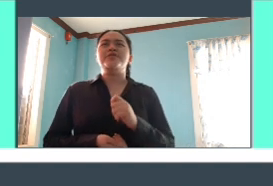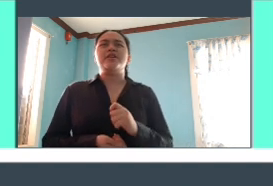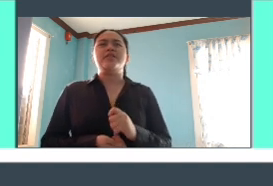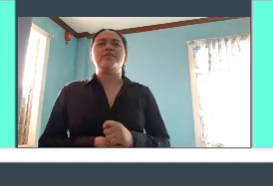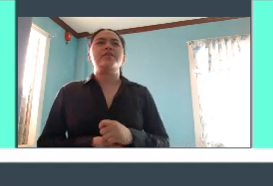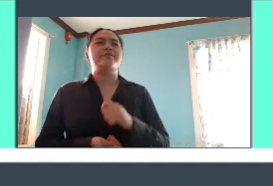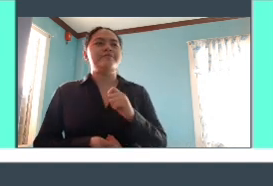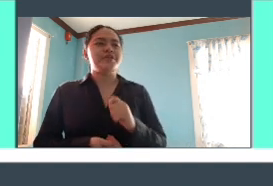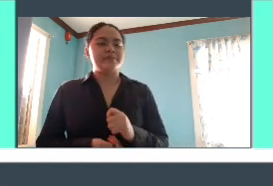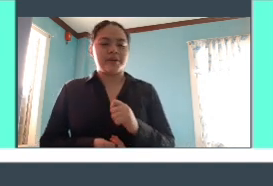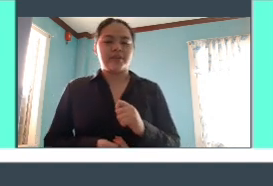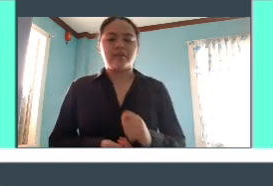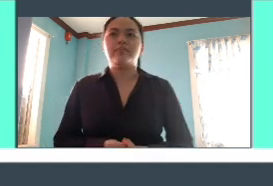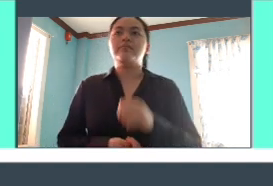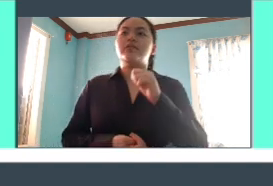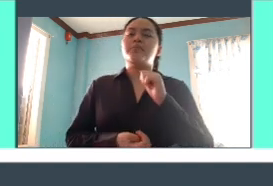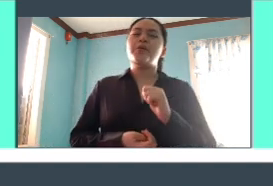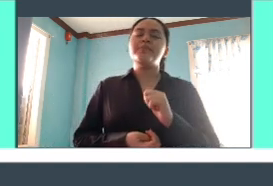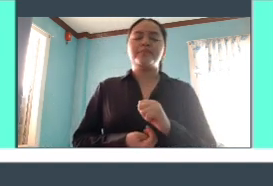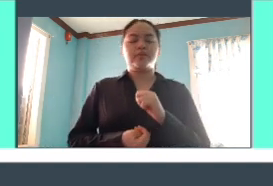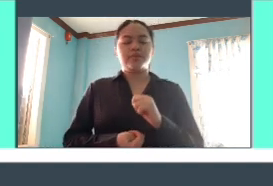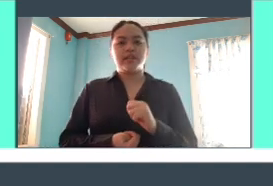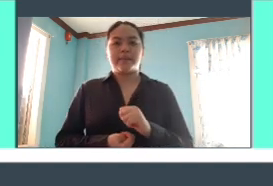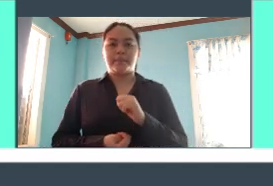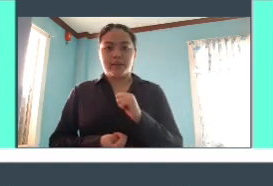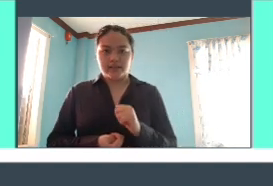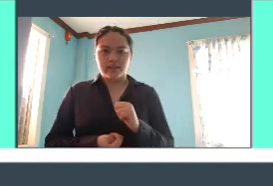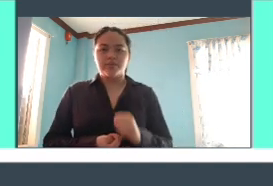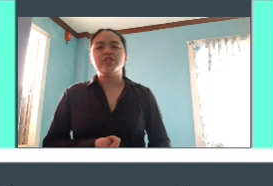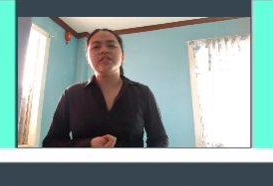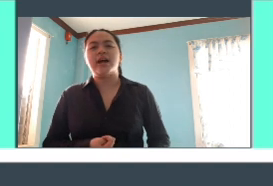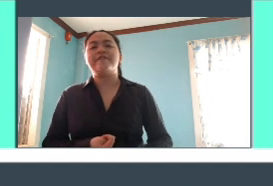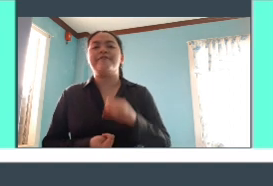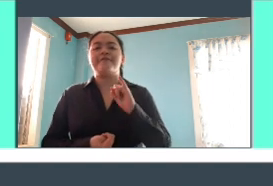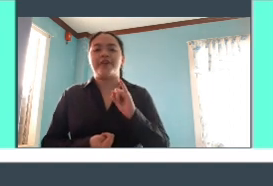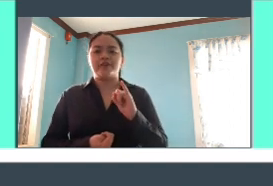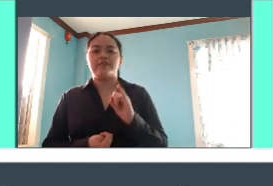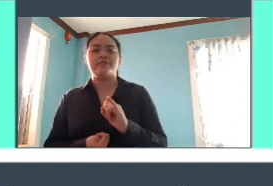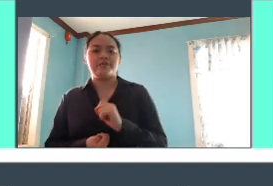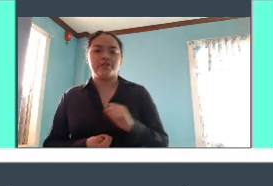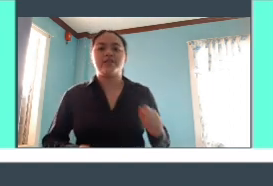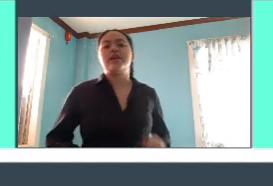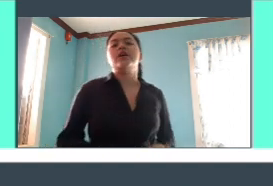Let's proceed to the first part of spore producing plants, which is the